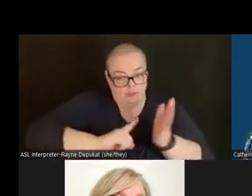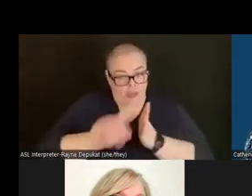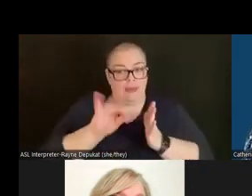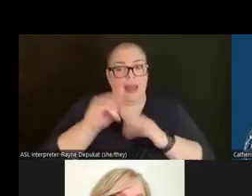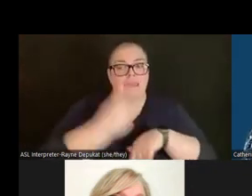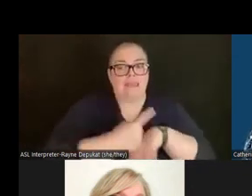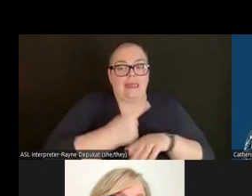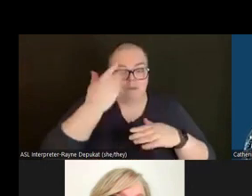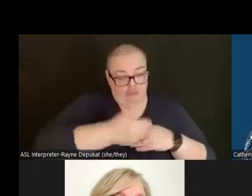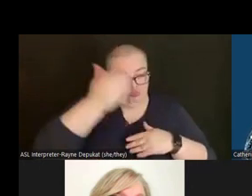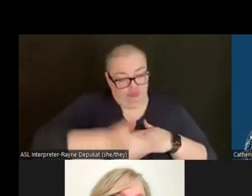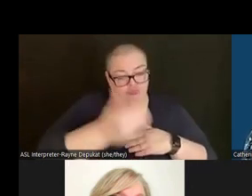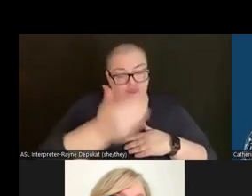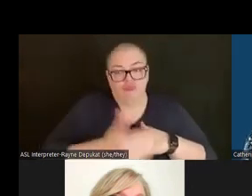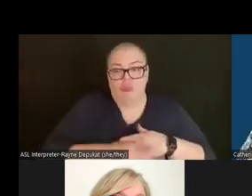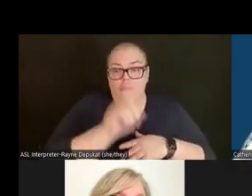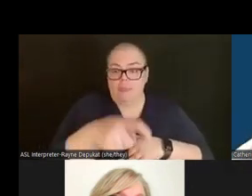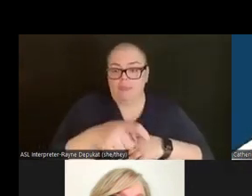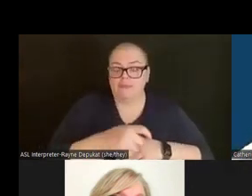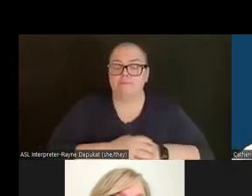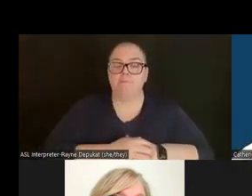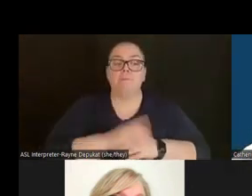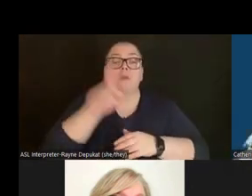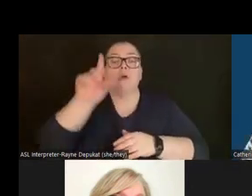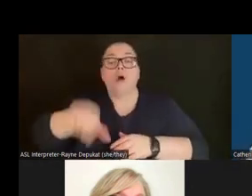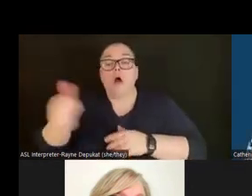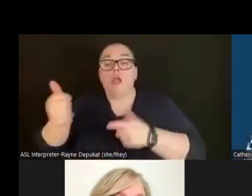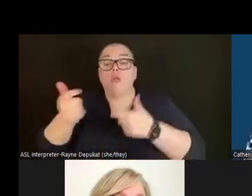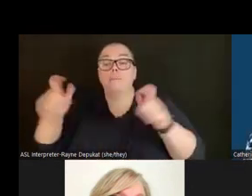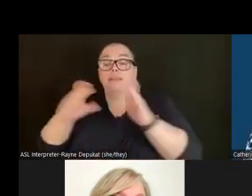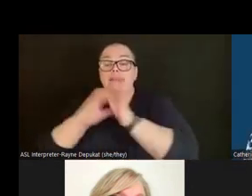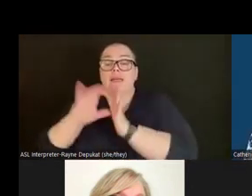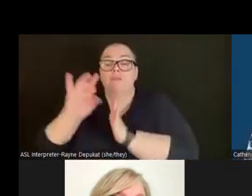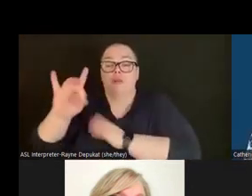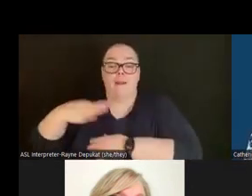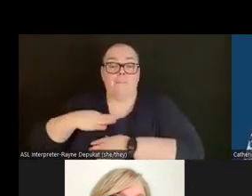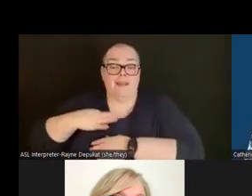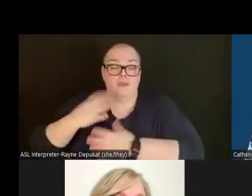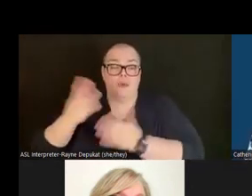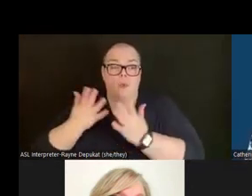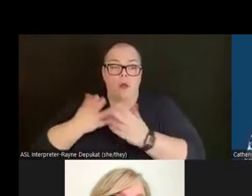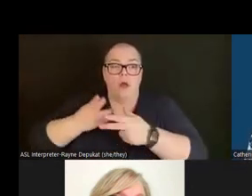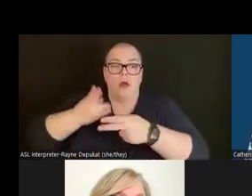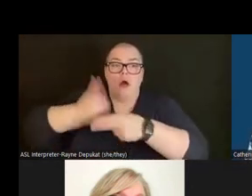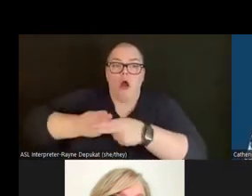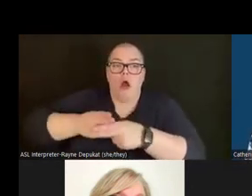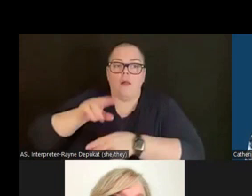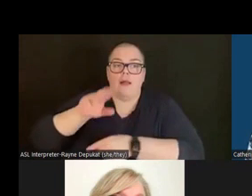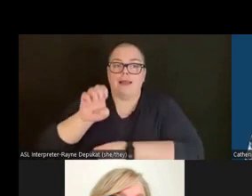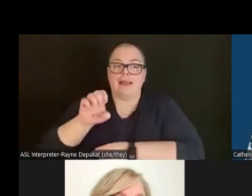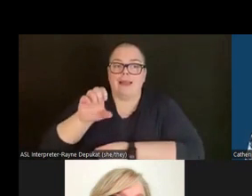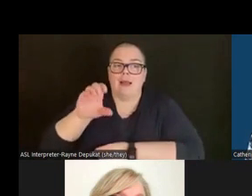The other major Section 8 application is called the